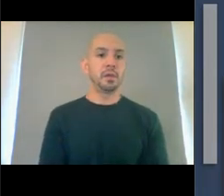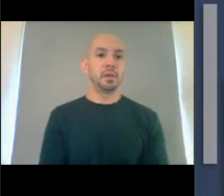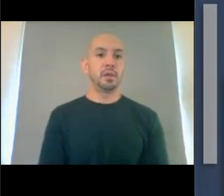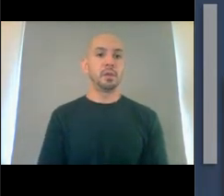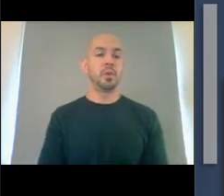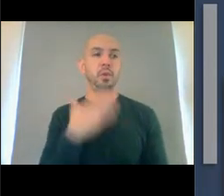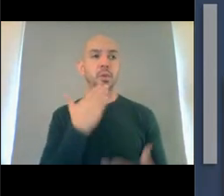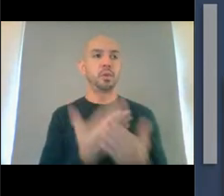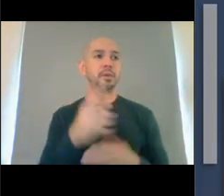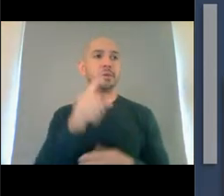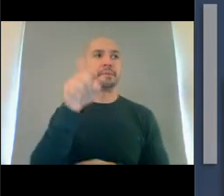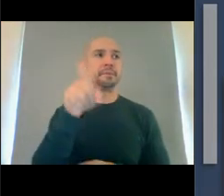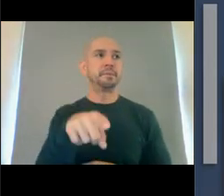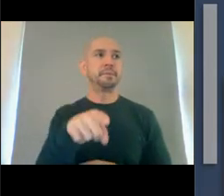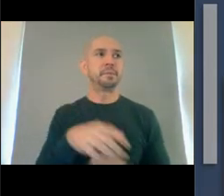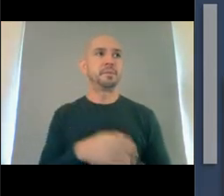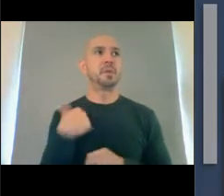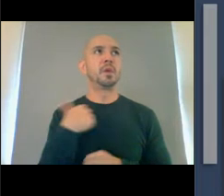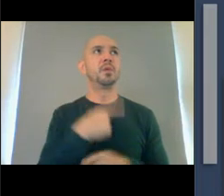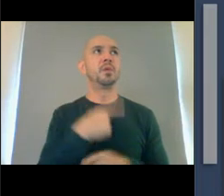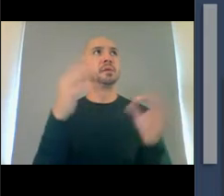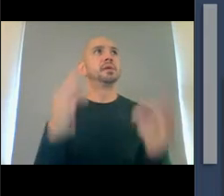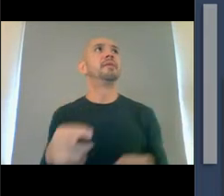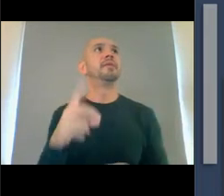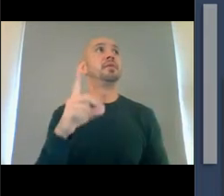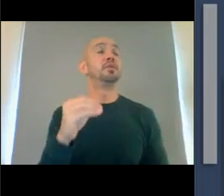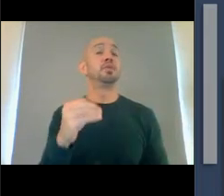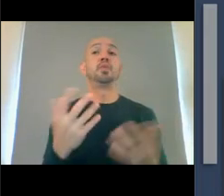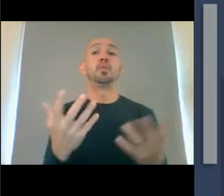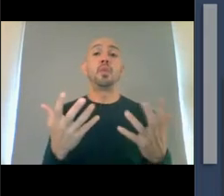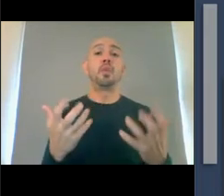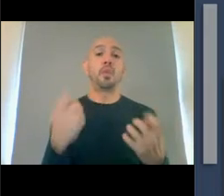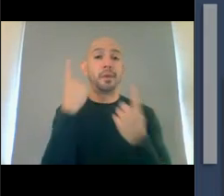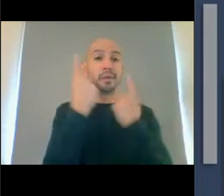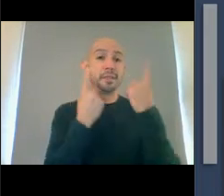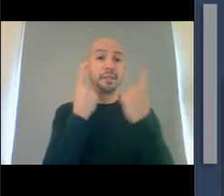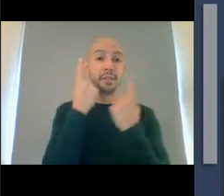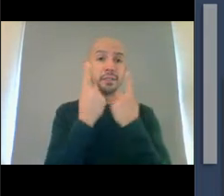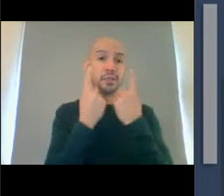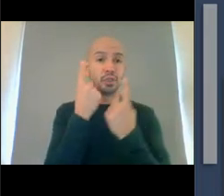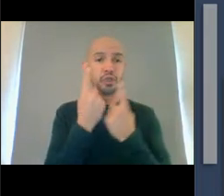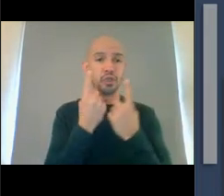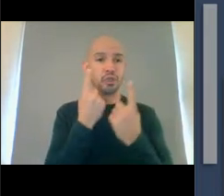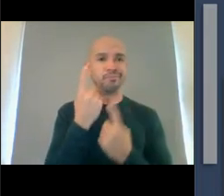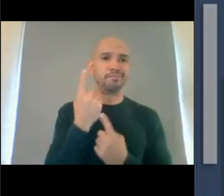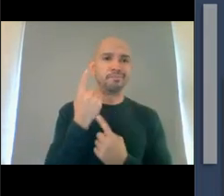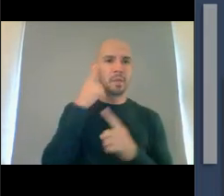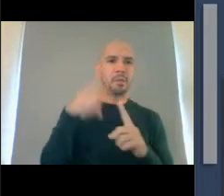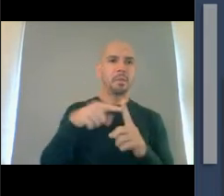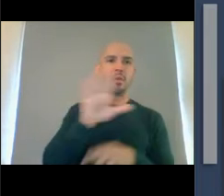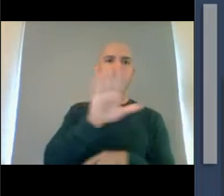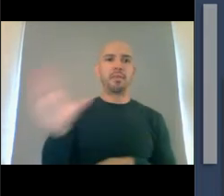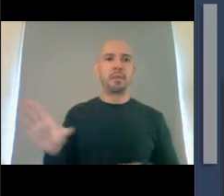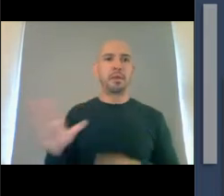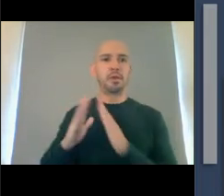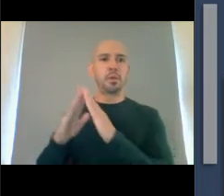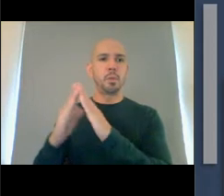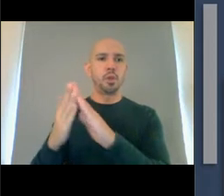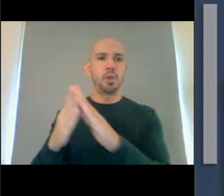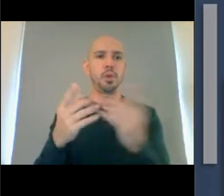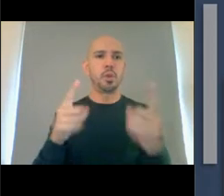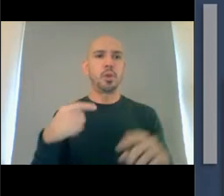question and we definitely do want to be um considerate of the needs of those communities as we're developing